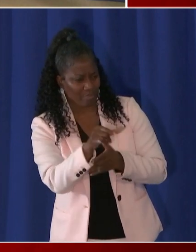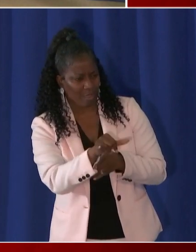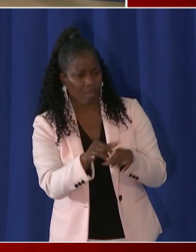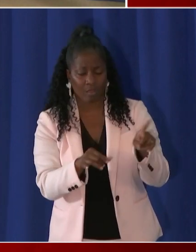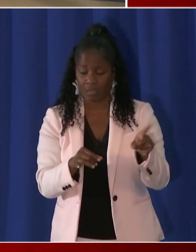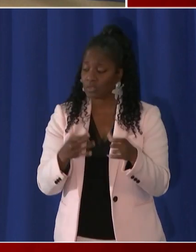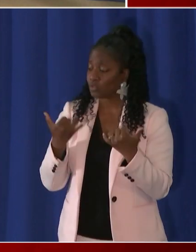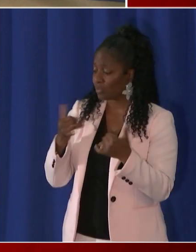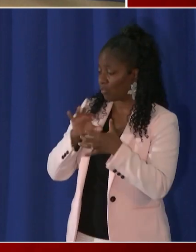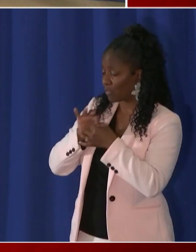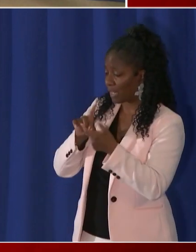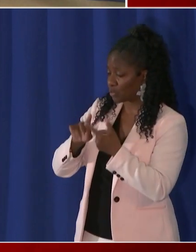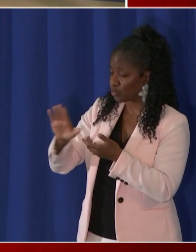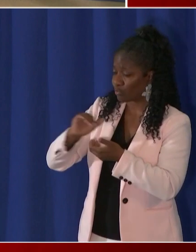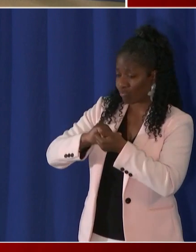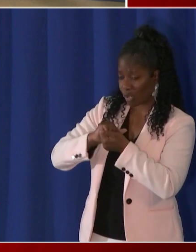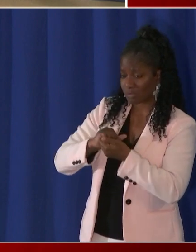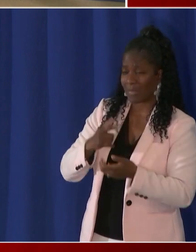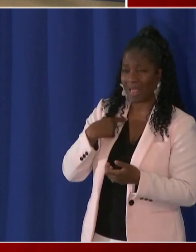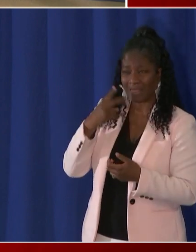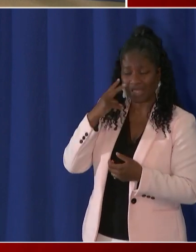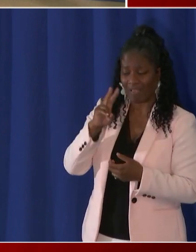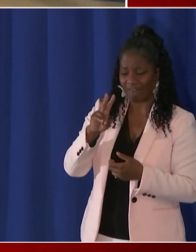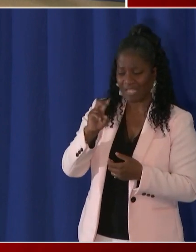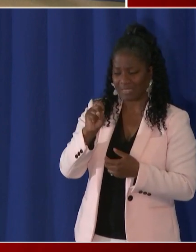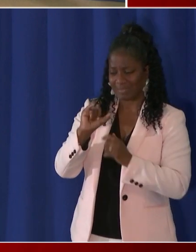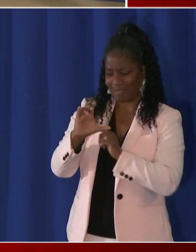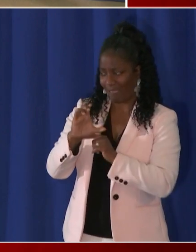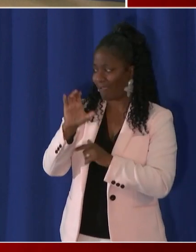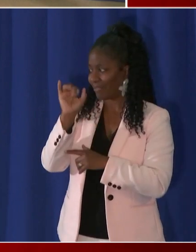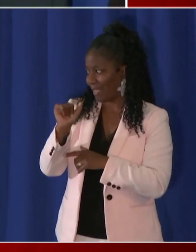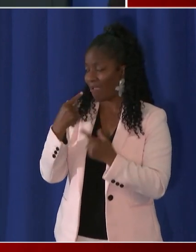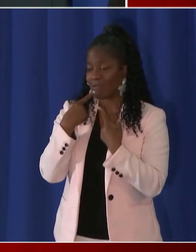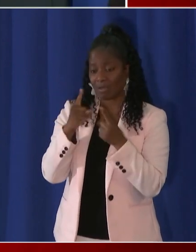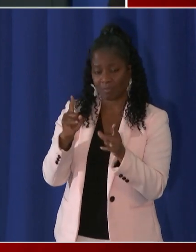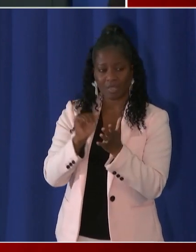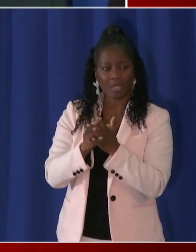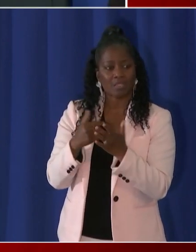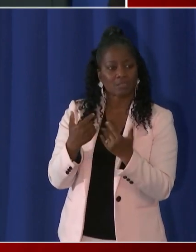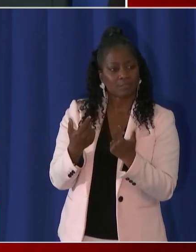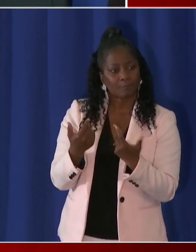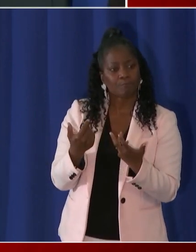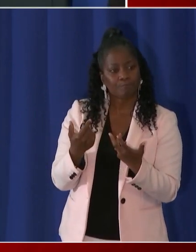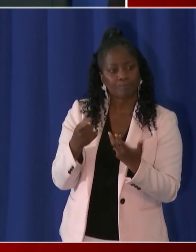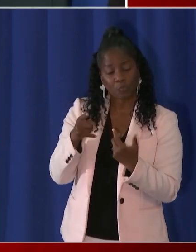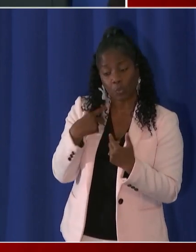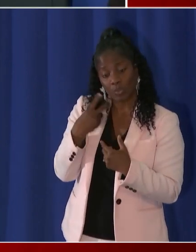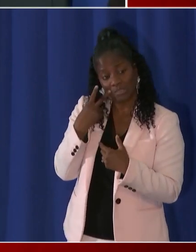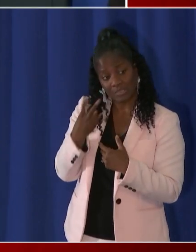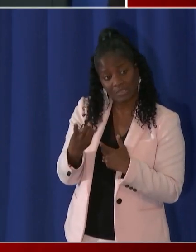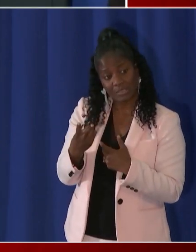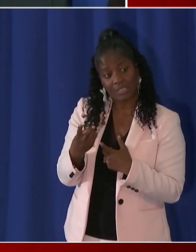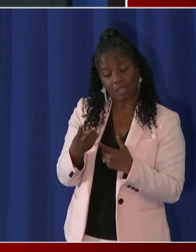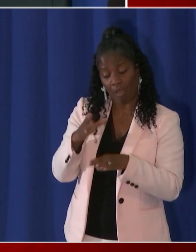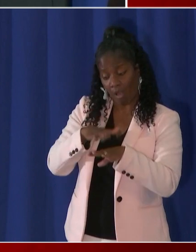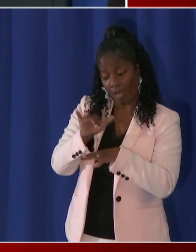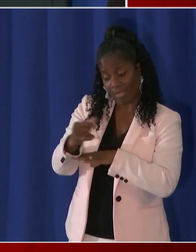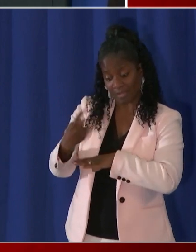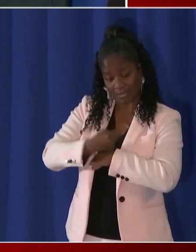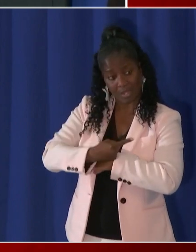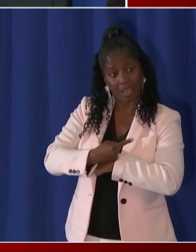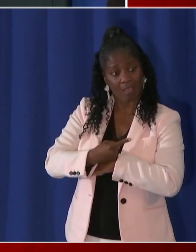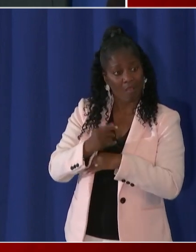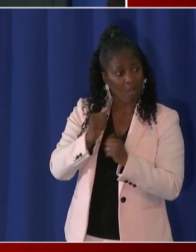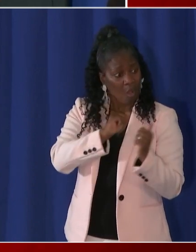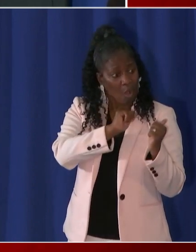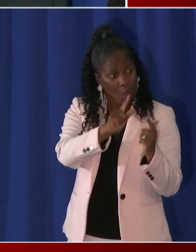how the partnership, I mean, I think that the VSIT announcement is kind of a separate you see on that day,